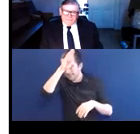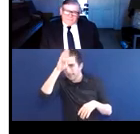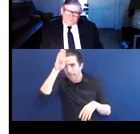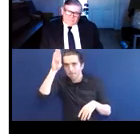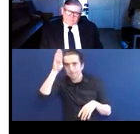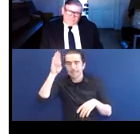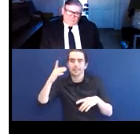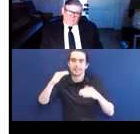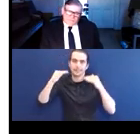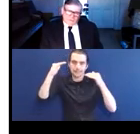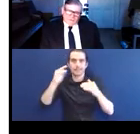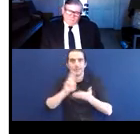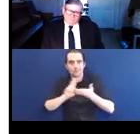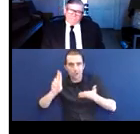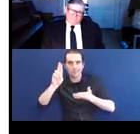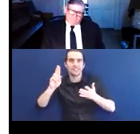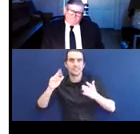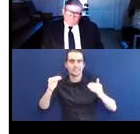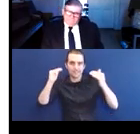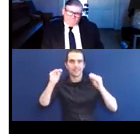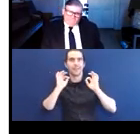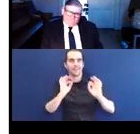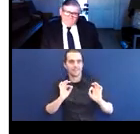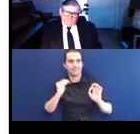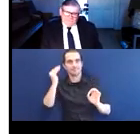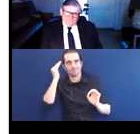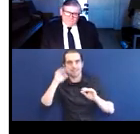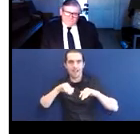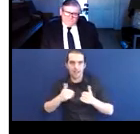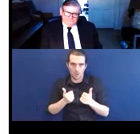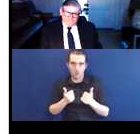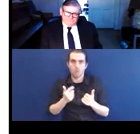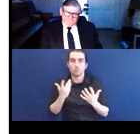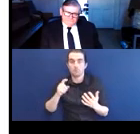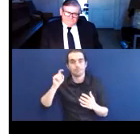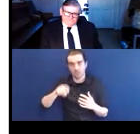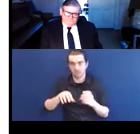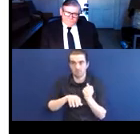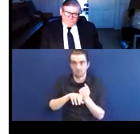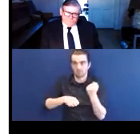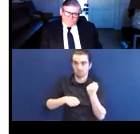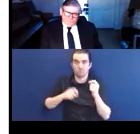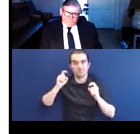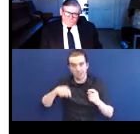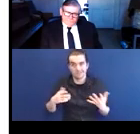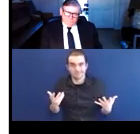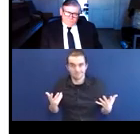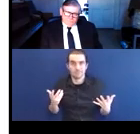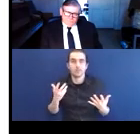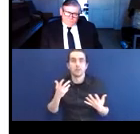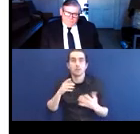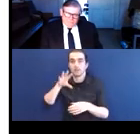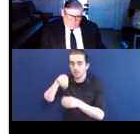in English, because people with disabilities come from the very grassroots level. So one barrier is that,